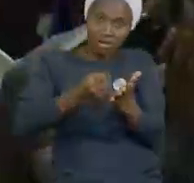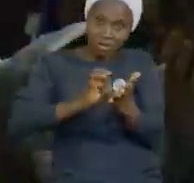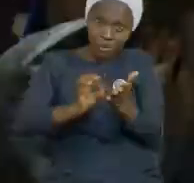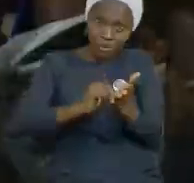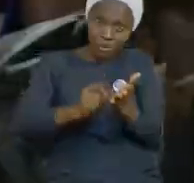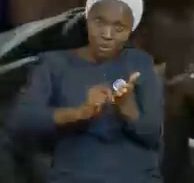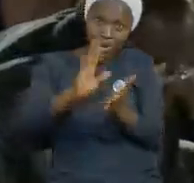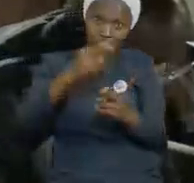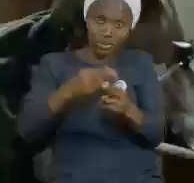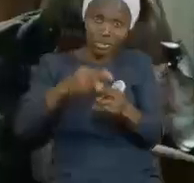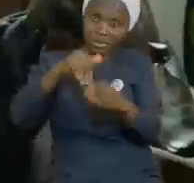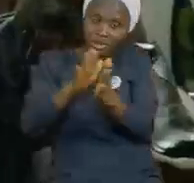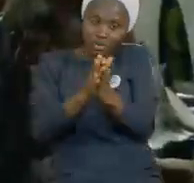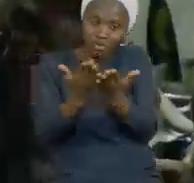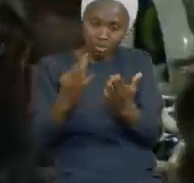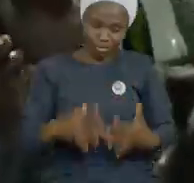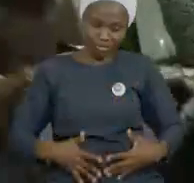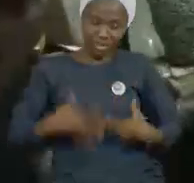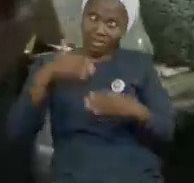in heaven.